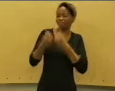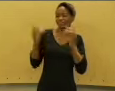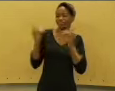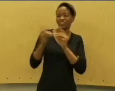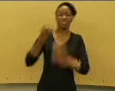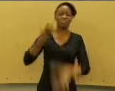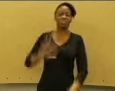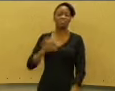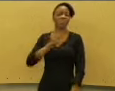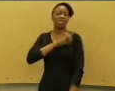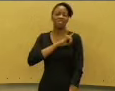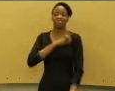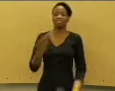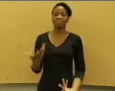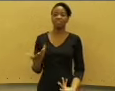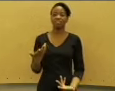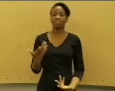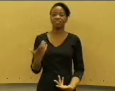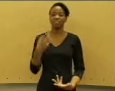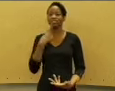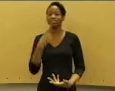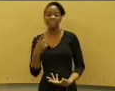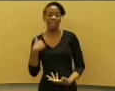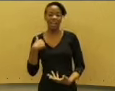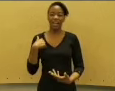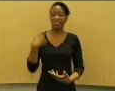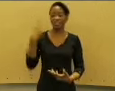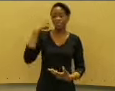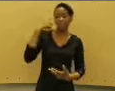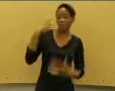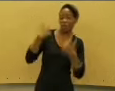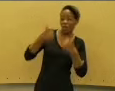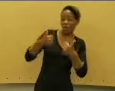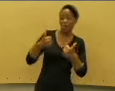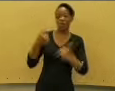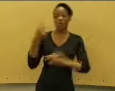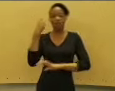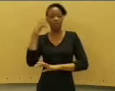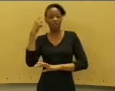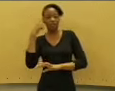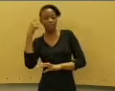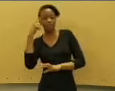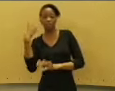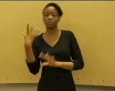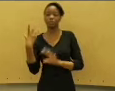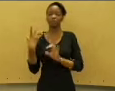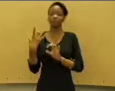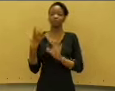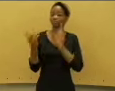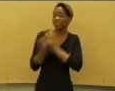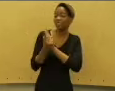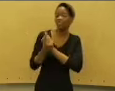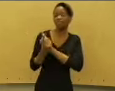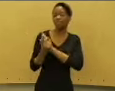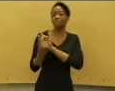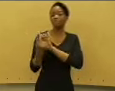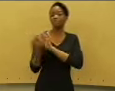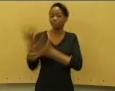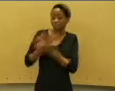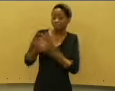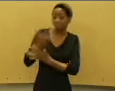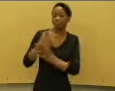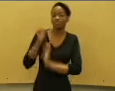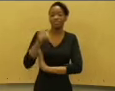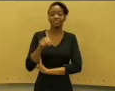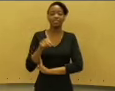say to me, oh, I think you're so cool. Oh, I think we should, you know, go out for a while. Or we should meet. And then we meet and they're like, okay, yeah,